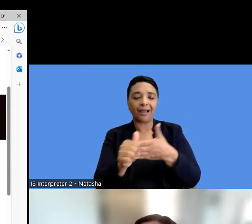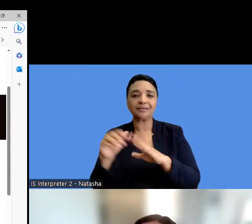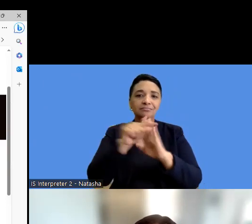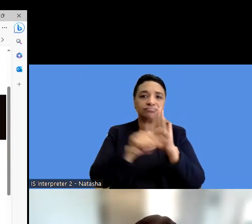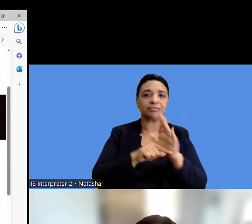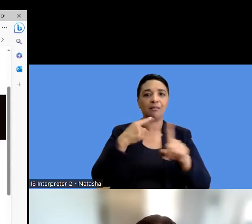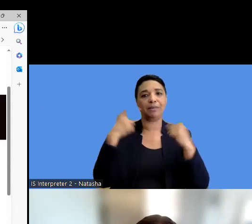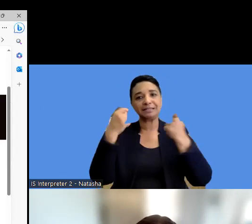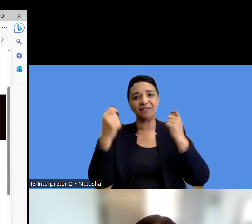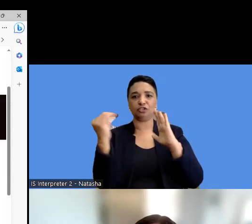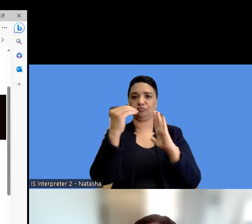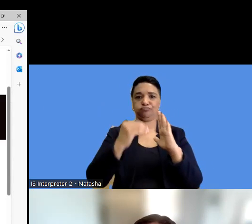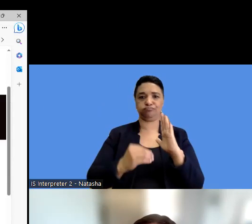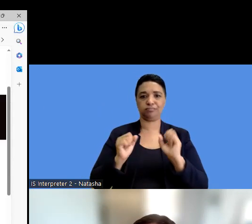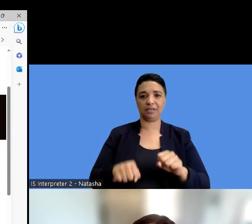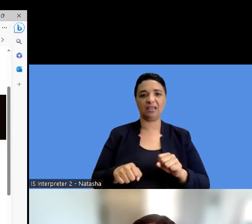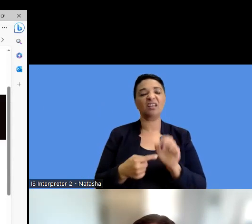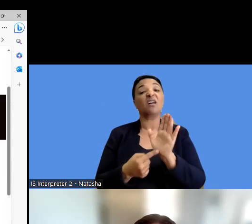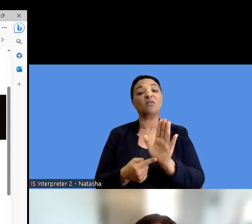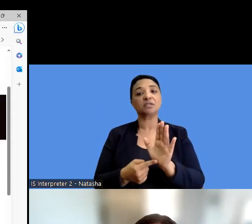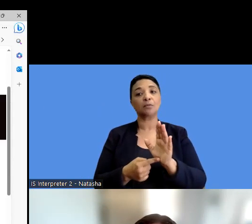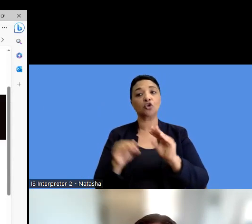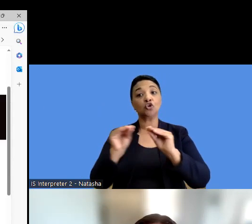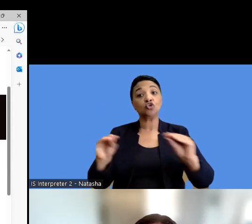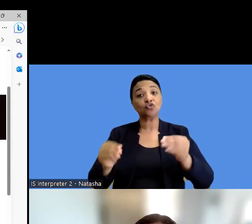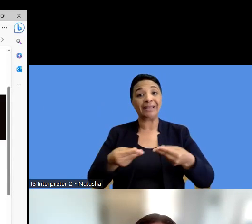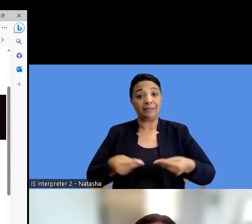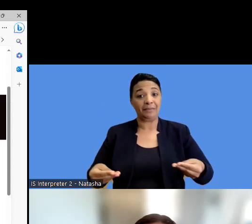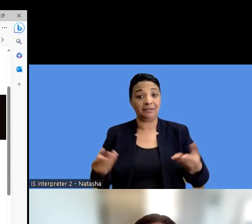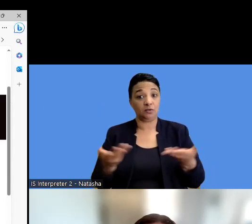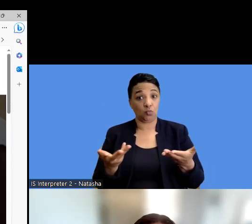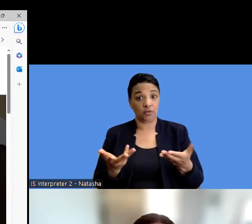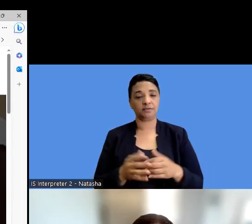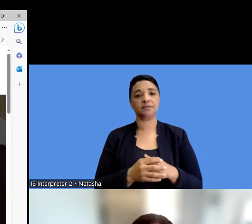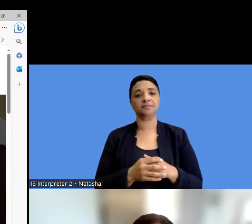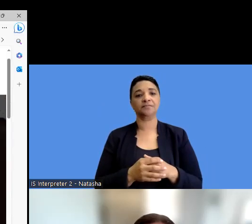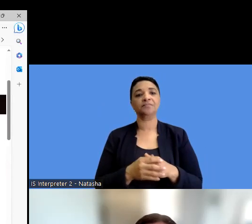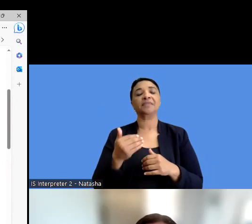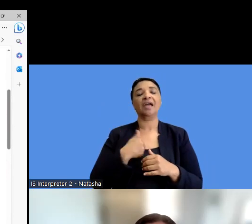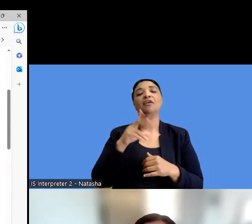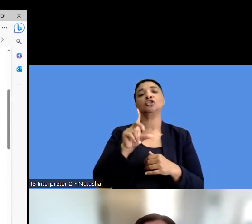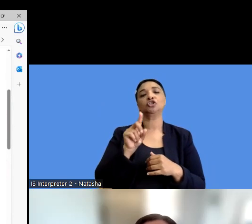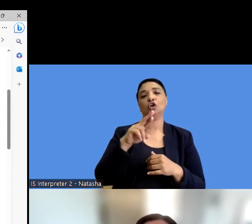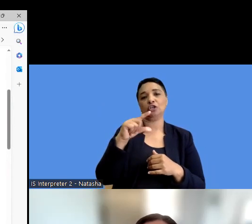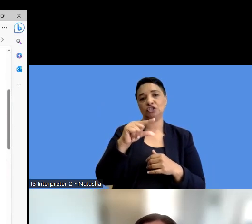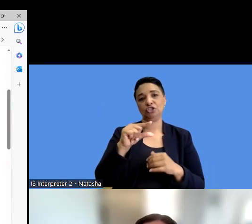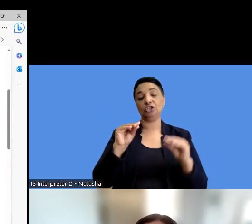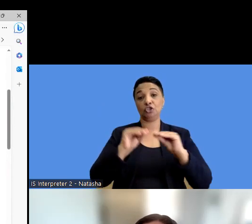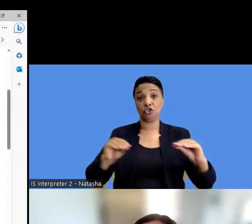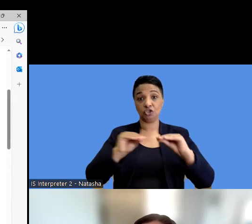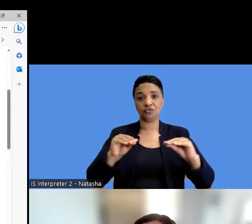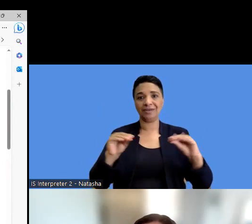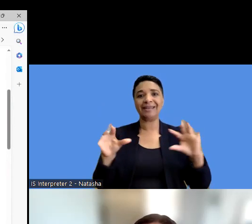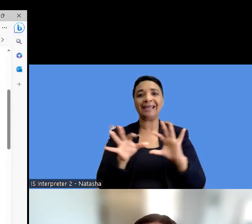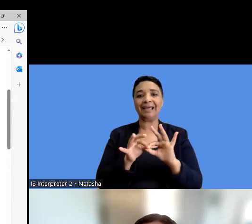just as an example of training materials that we can house on this website, we have the DRG training on